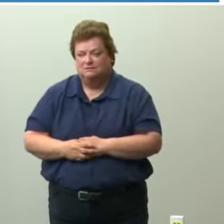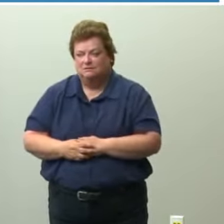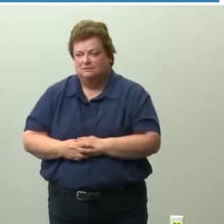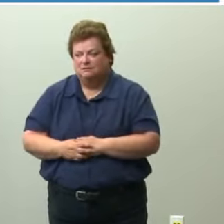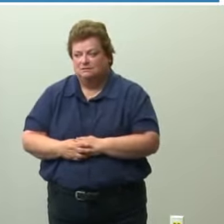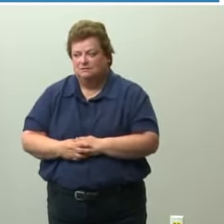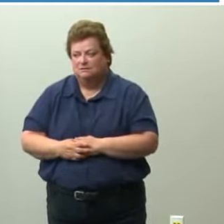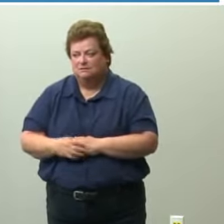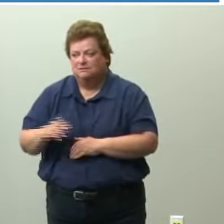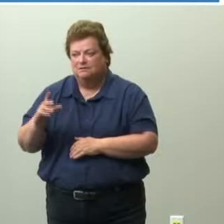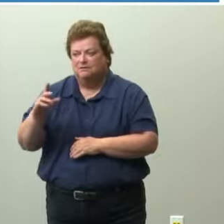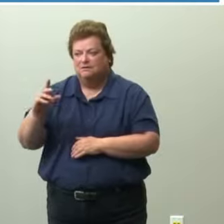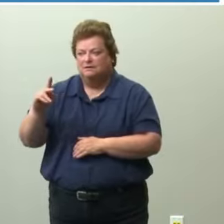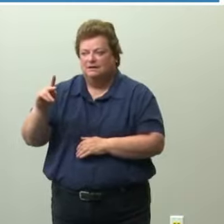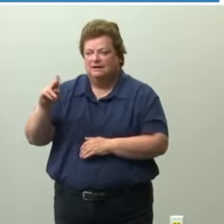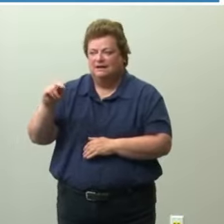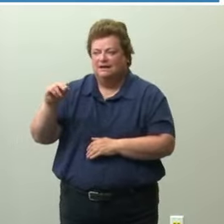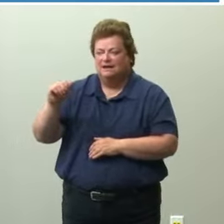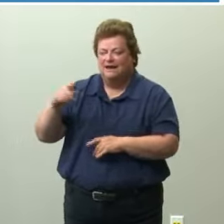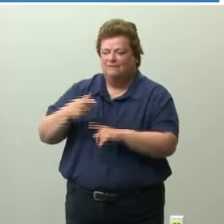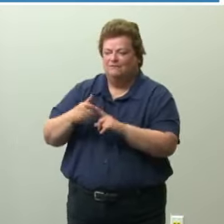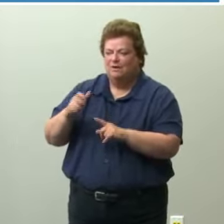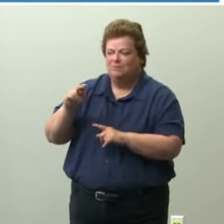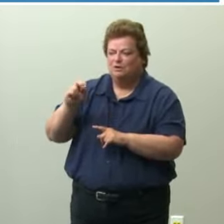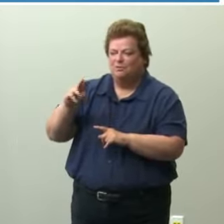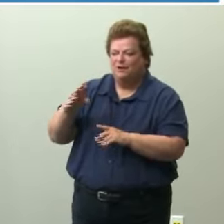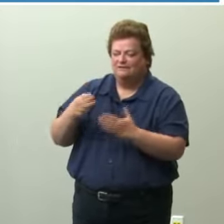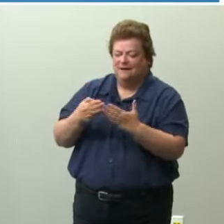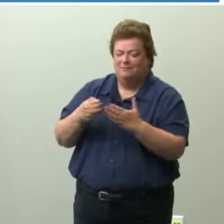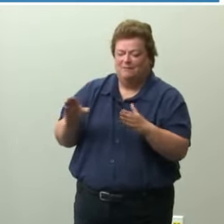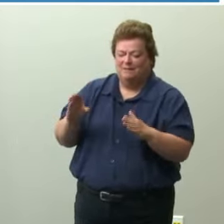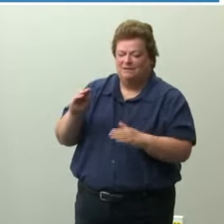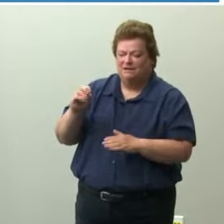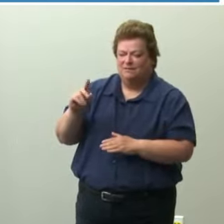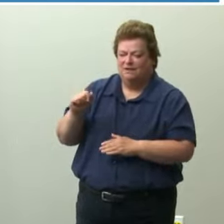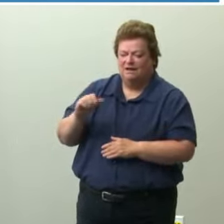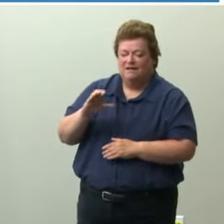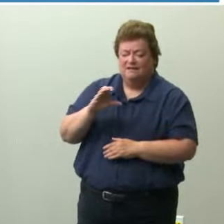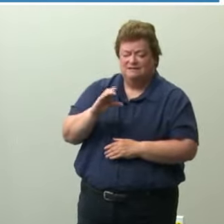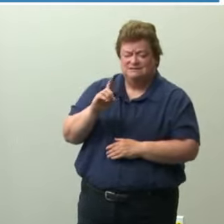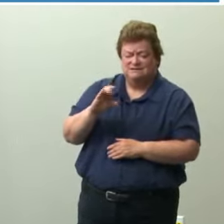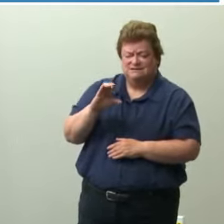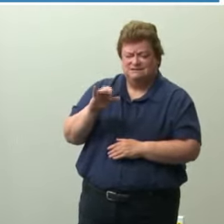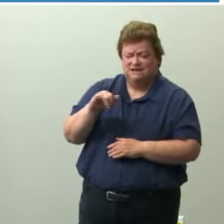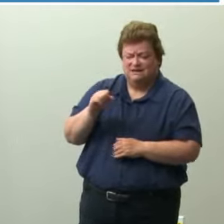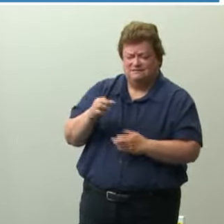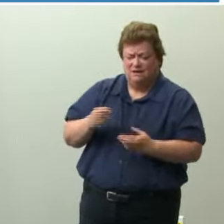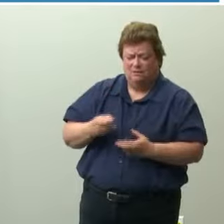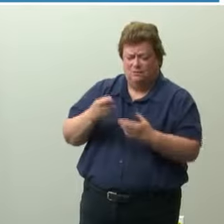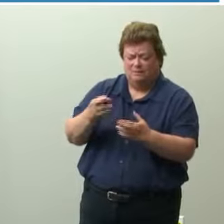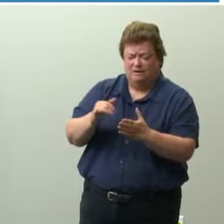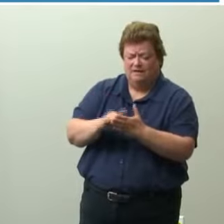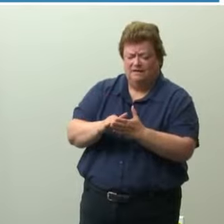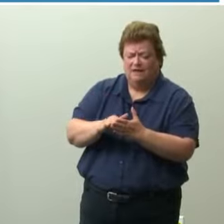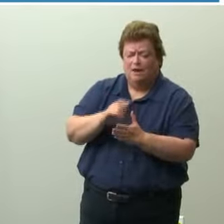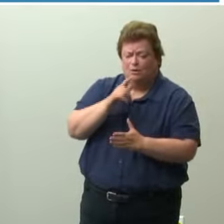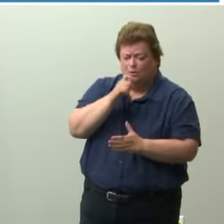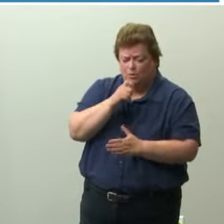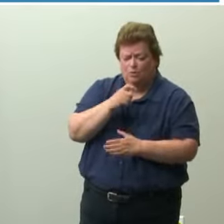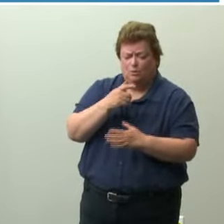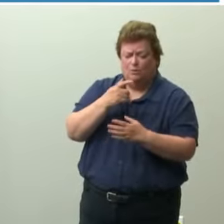Hi, Fred Knapp from Nebraska Public Media. Apparently the CDC is suggesting that vaccinated people wear